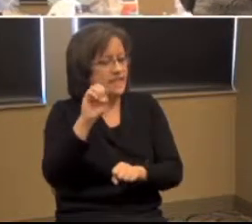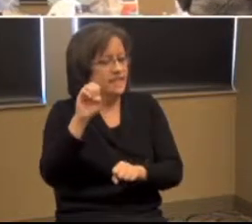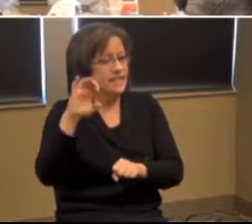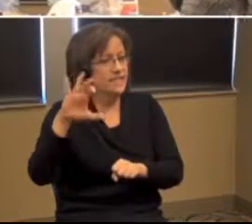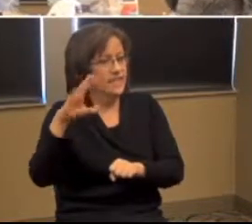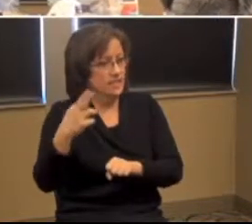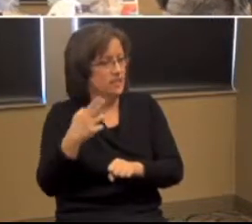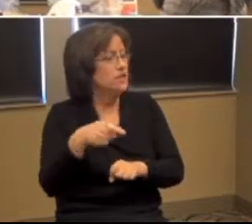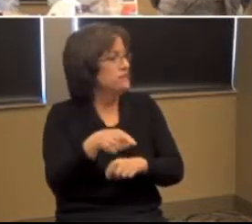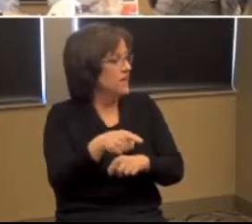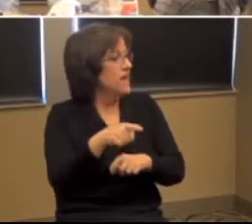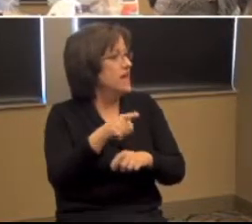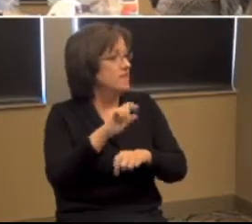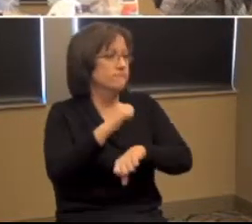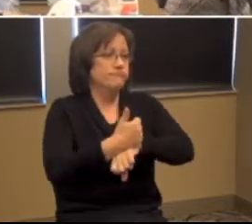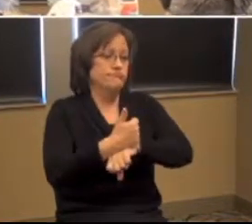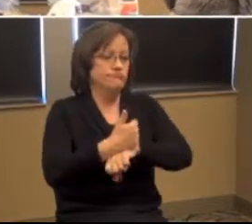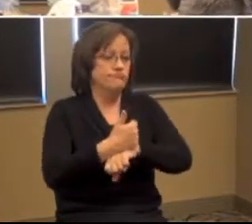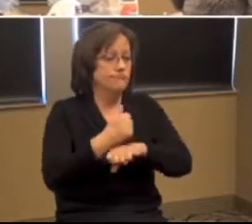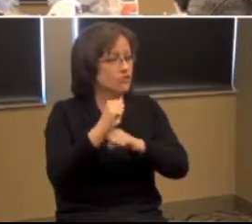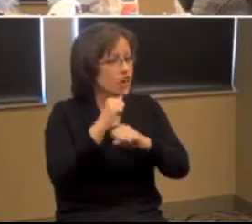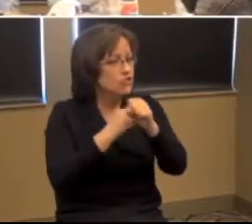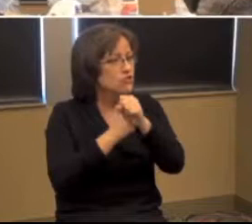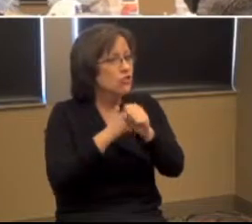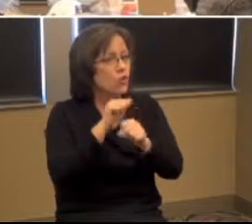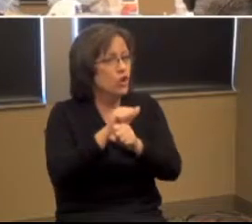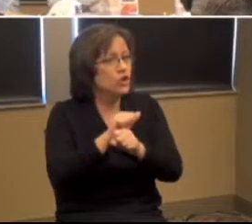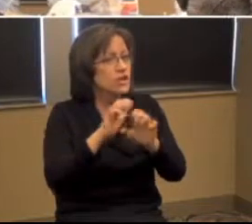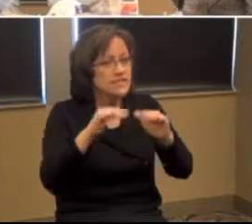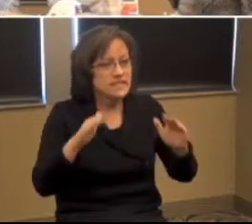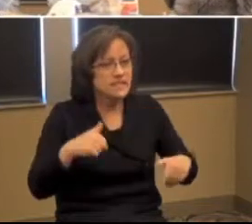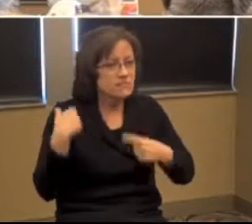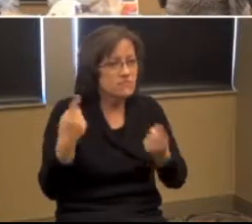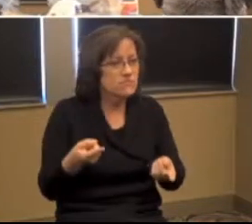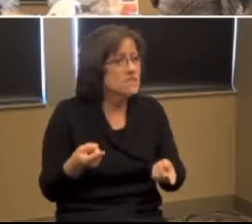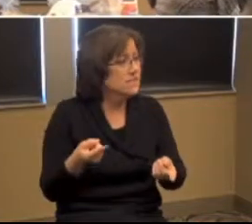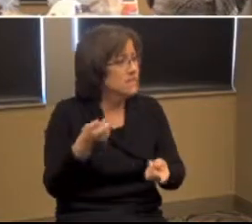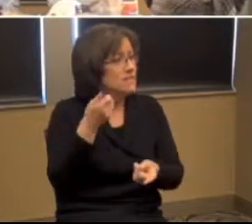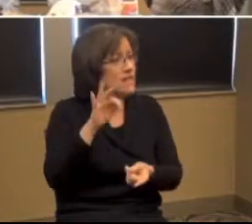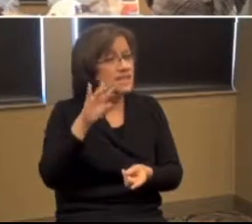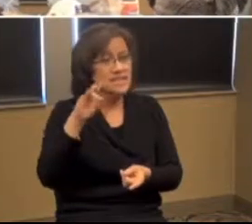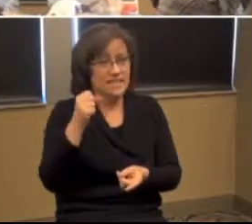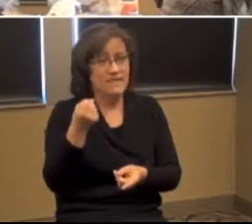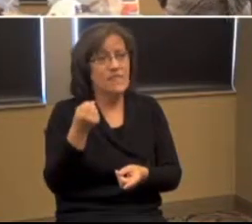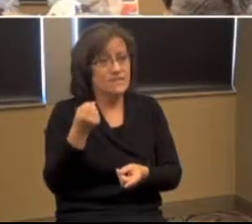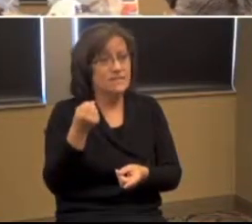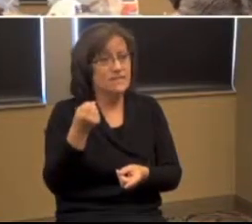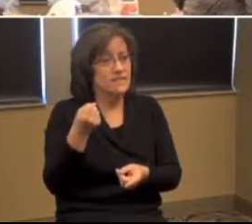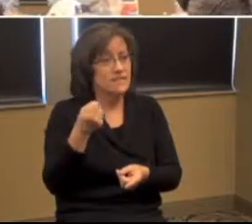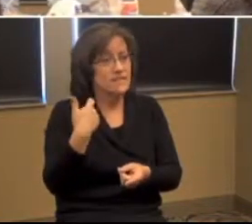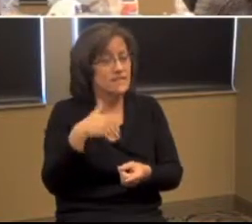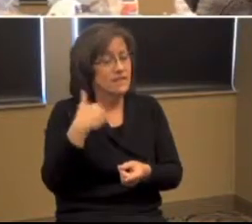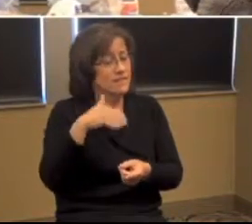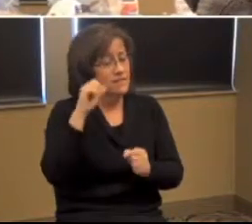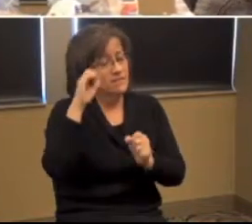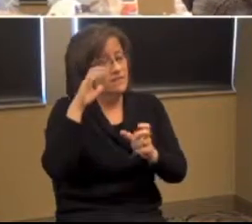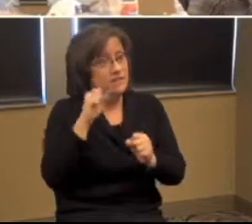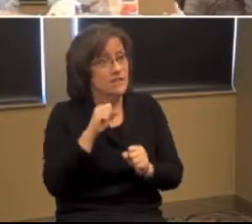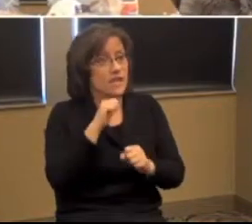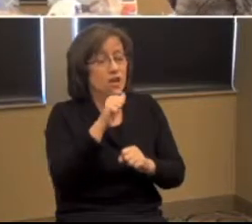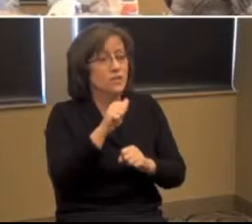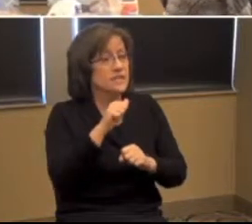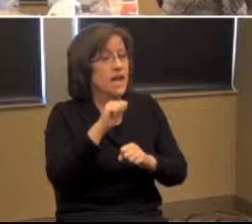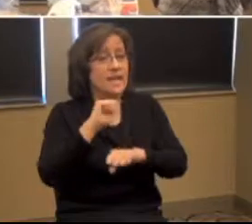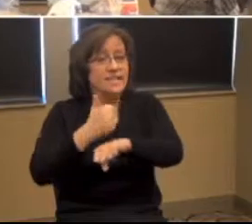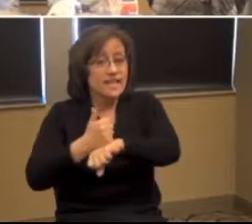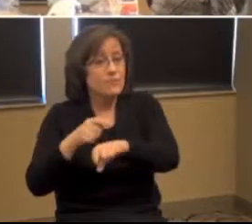early and have been used since the 70s. So what's pretty incredible is that it wasn't established as an